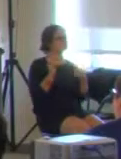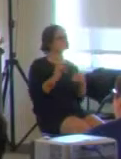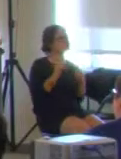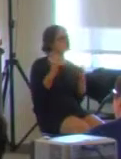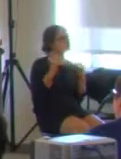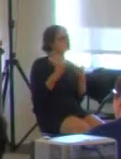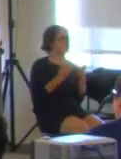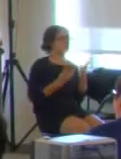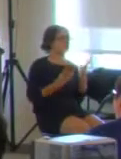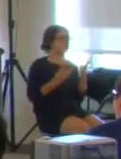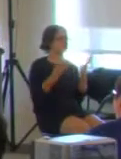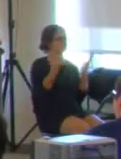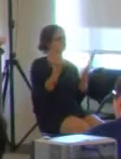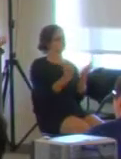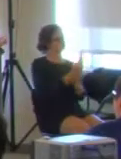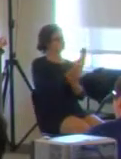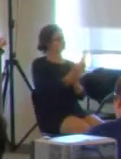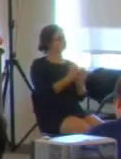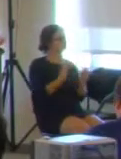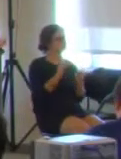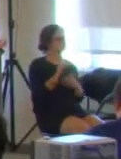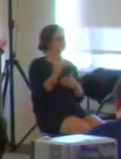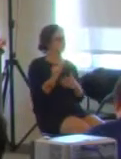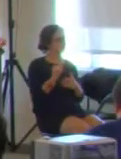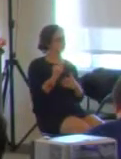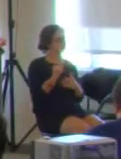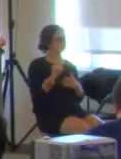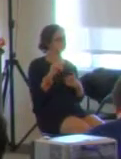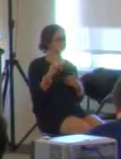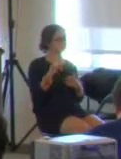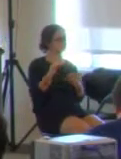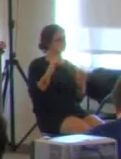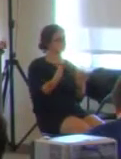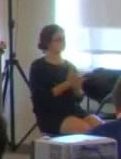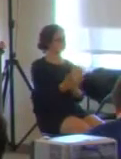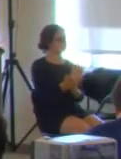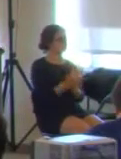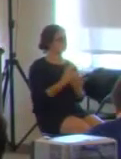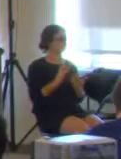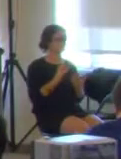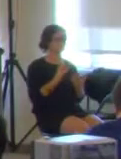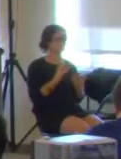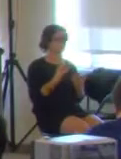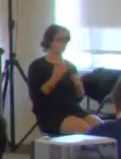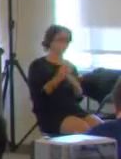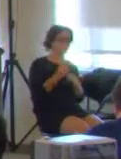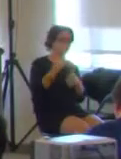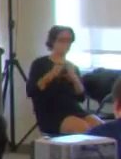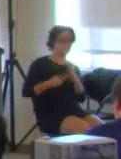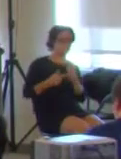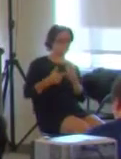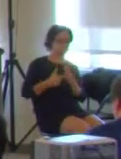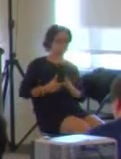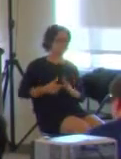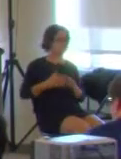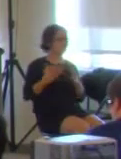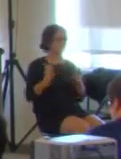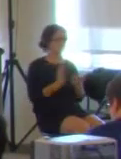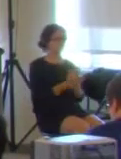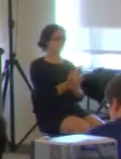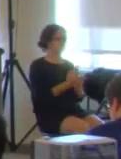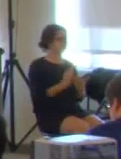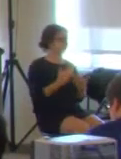different disability scales. There are lots of different criteria you can use, but ultimately, it's my job to figure